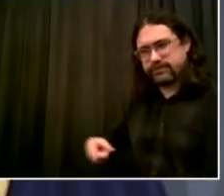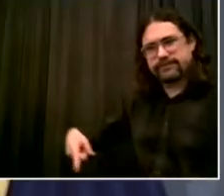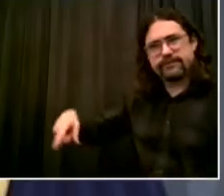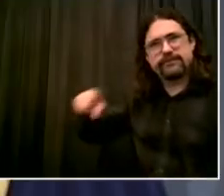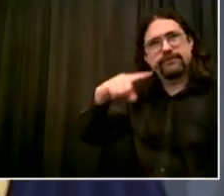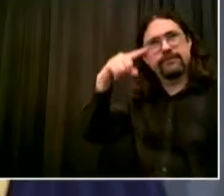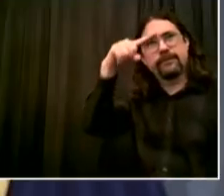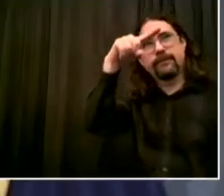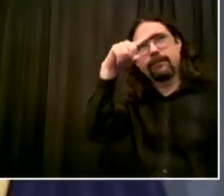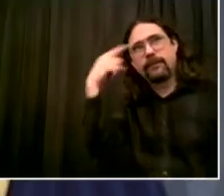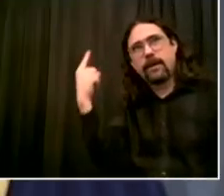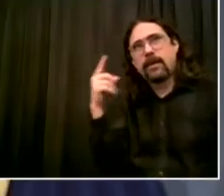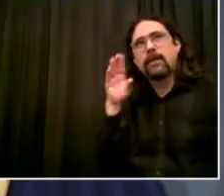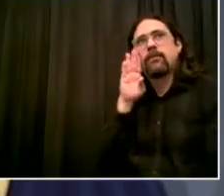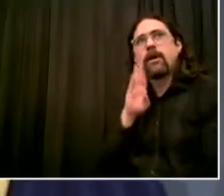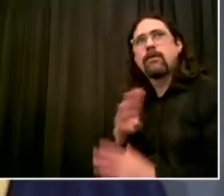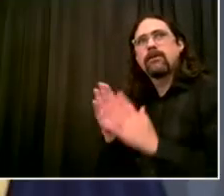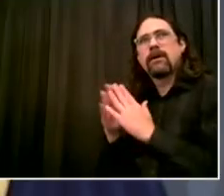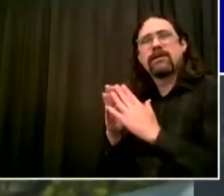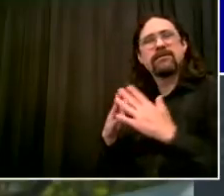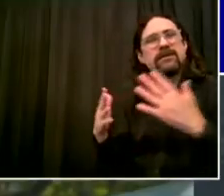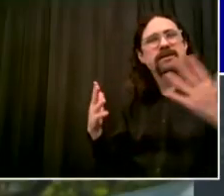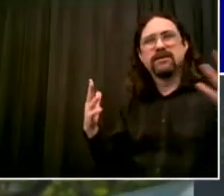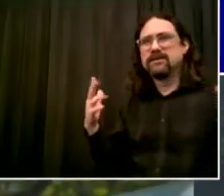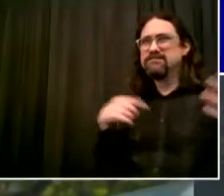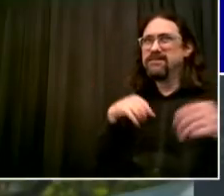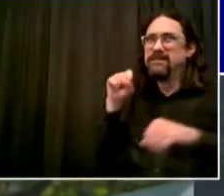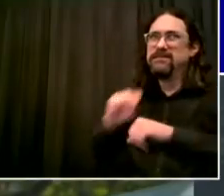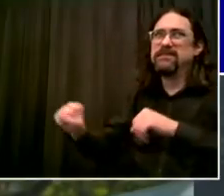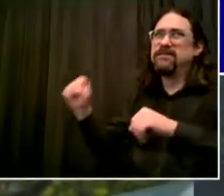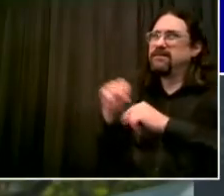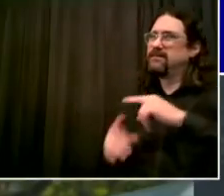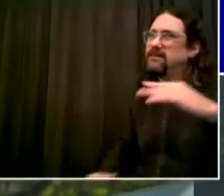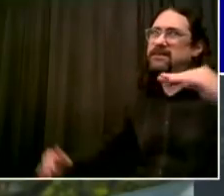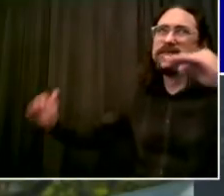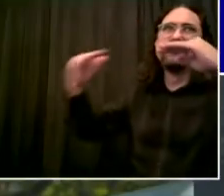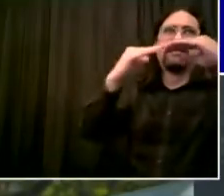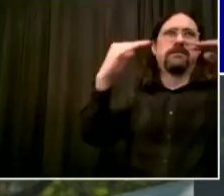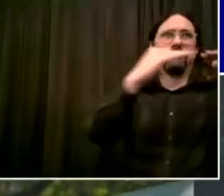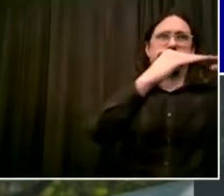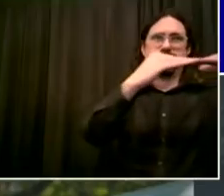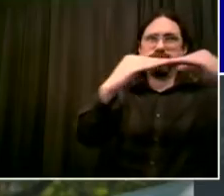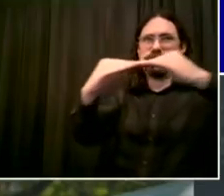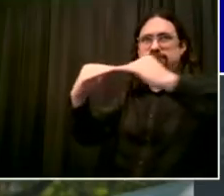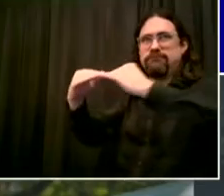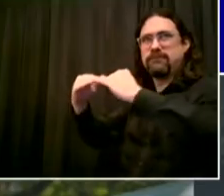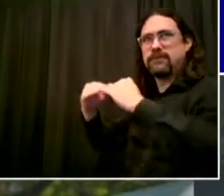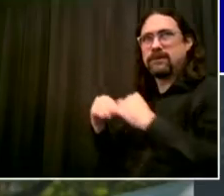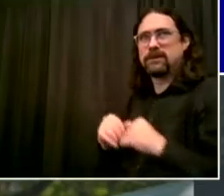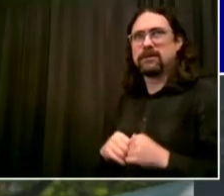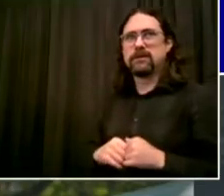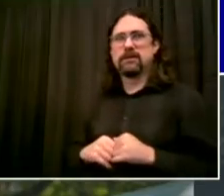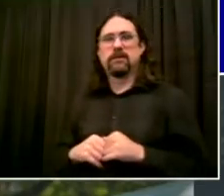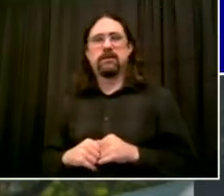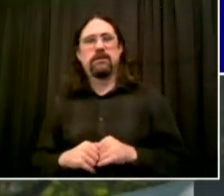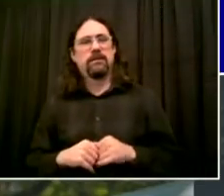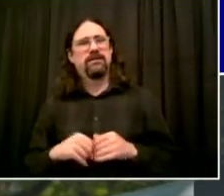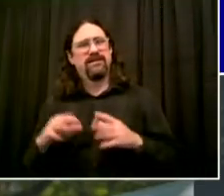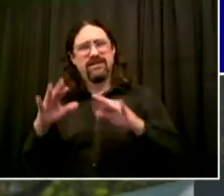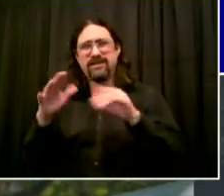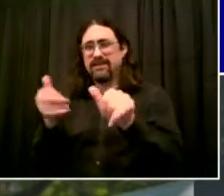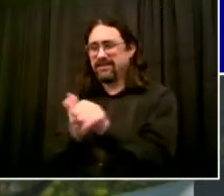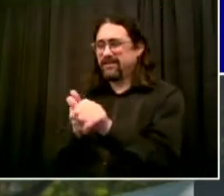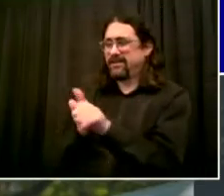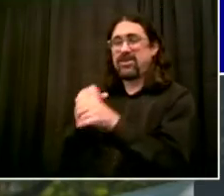It's phase one now. And we've waited for this day, but of course this day comes with more and more people coming in more and more contact with each other. We